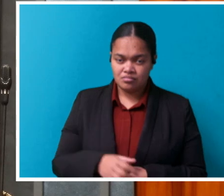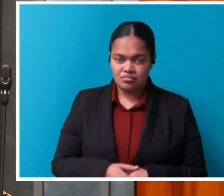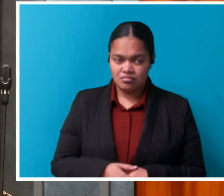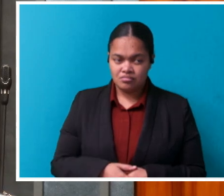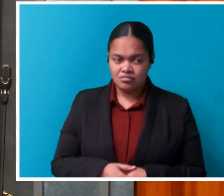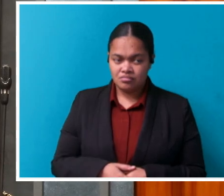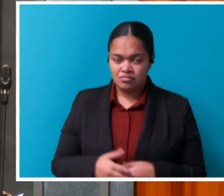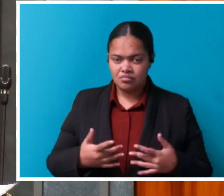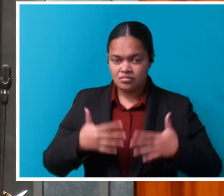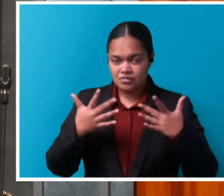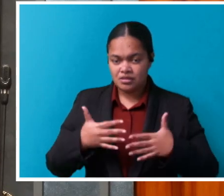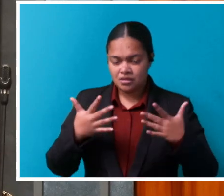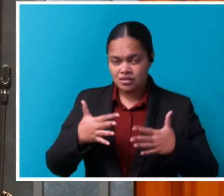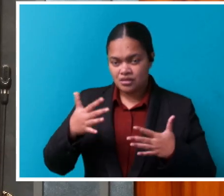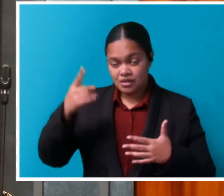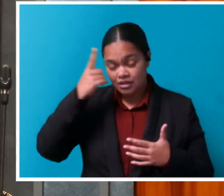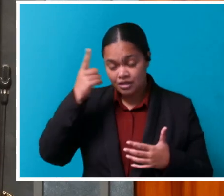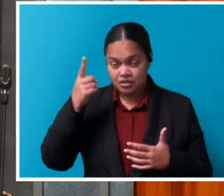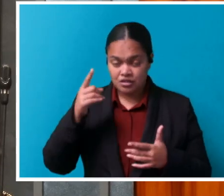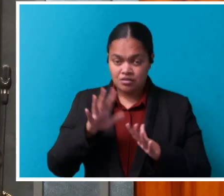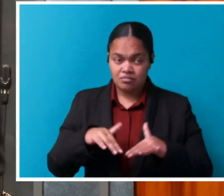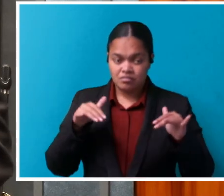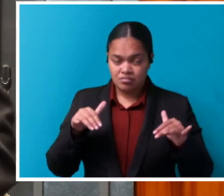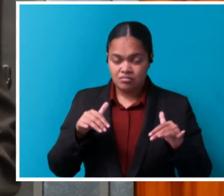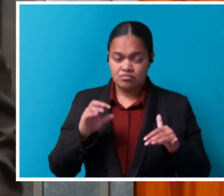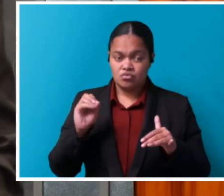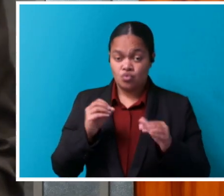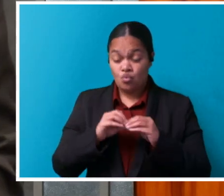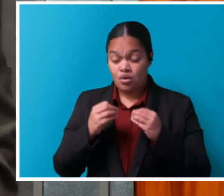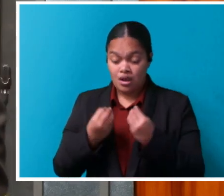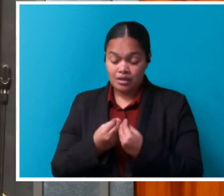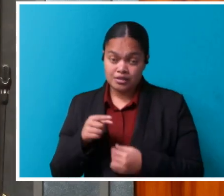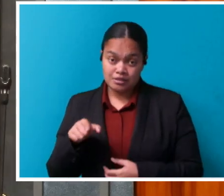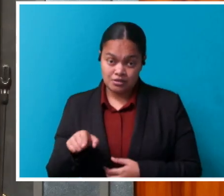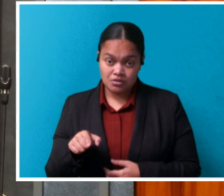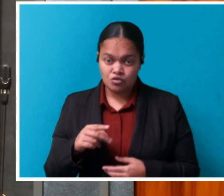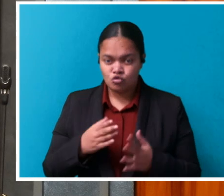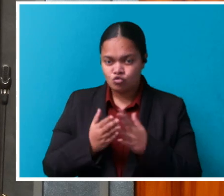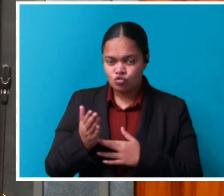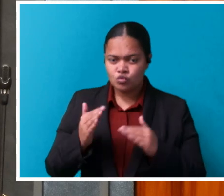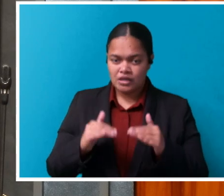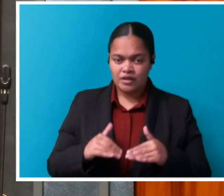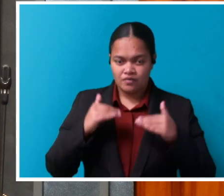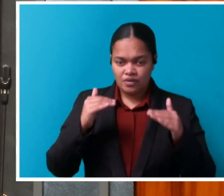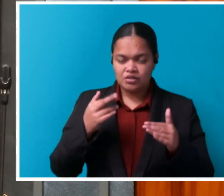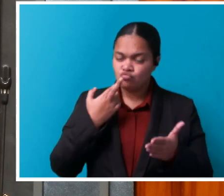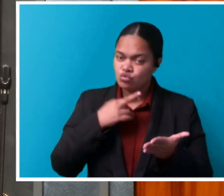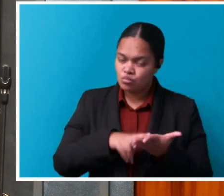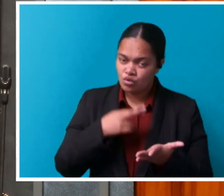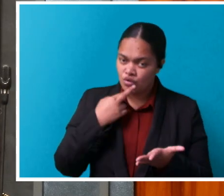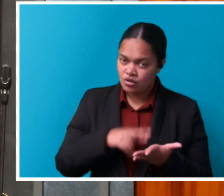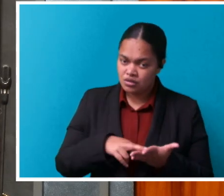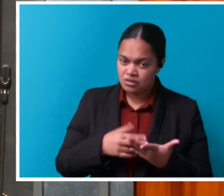Platform to enhance the reporting facets of the organization through advanced reporting and data